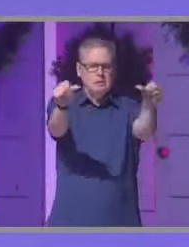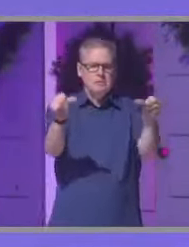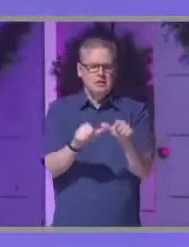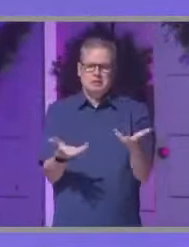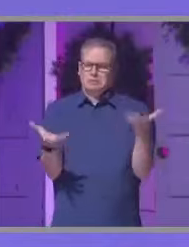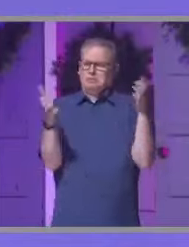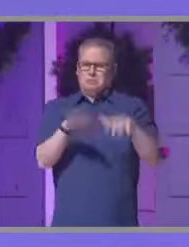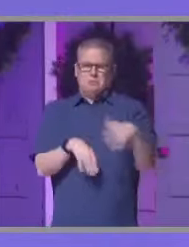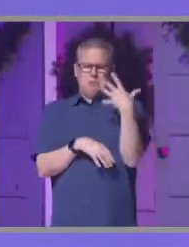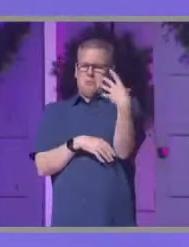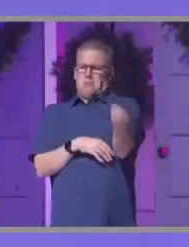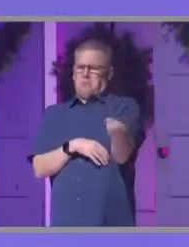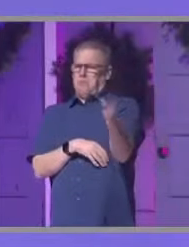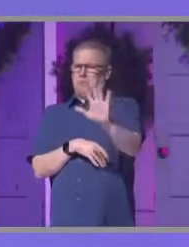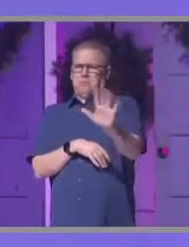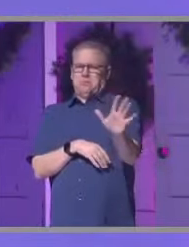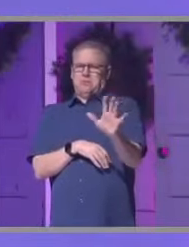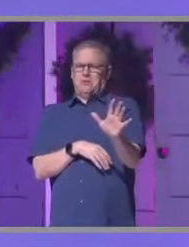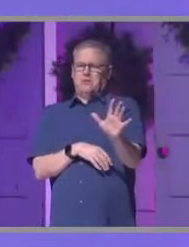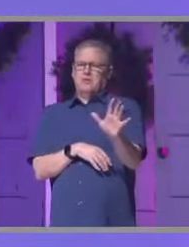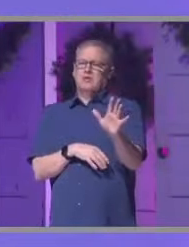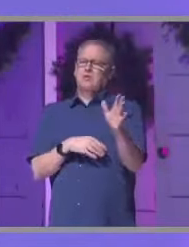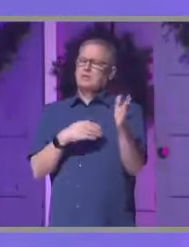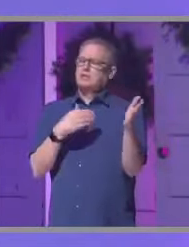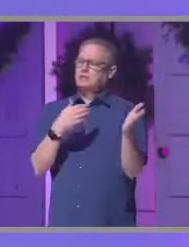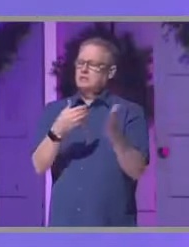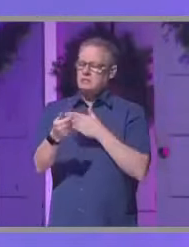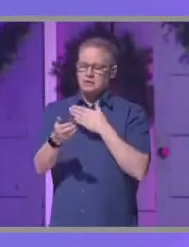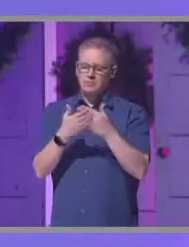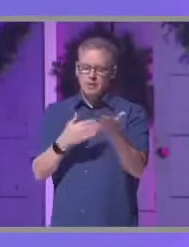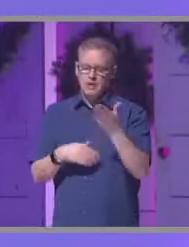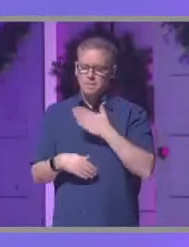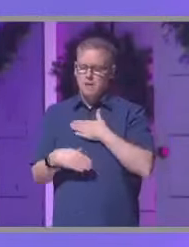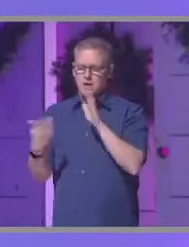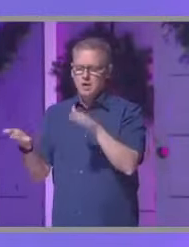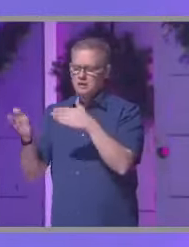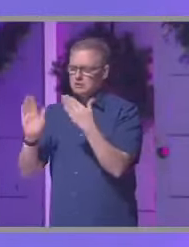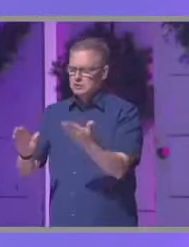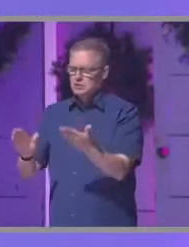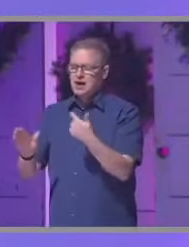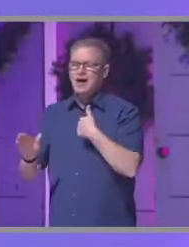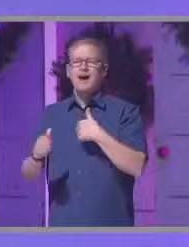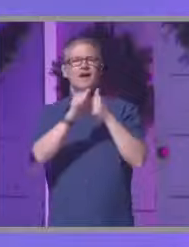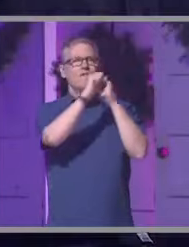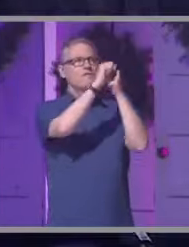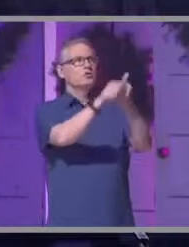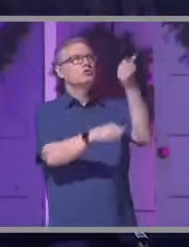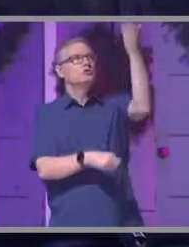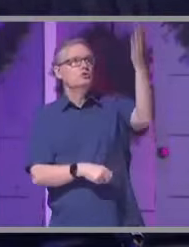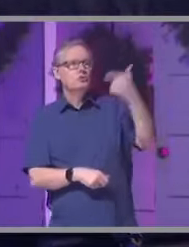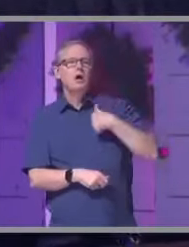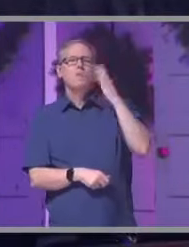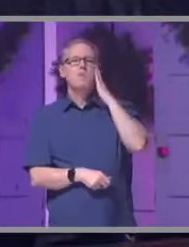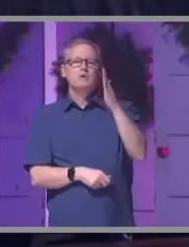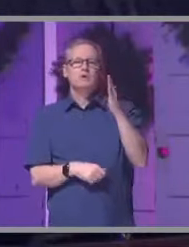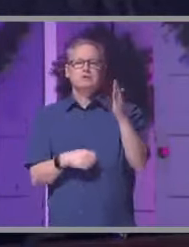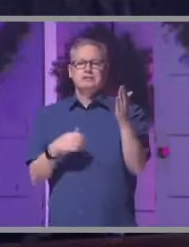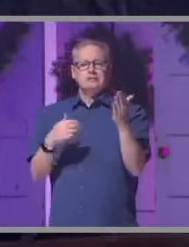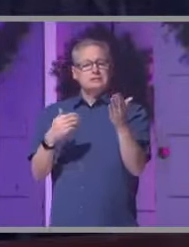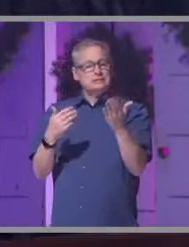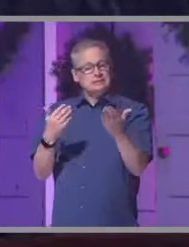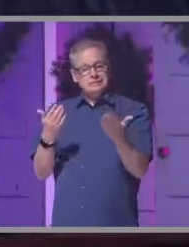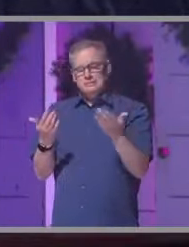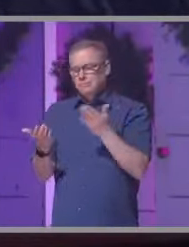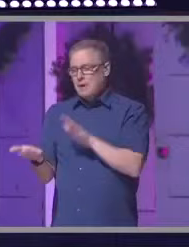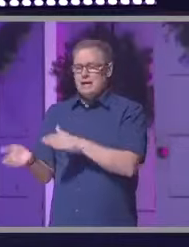don't want to go, even in my death I'll follow you, even in